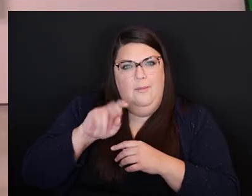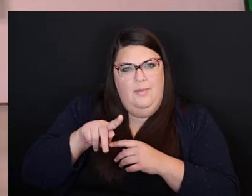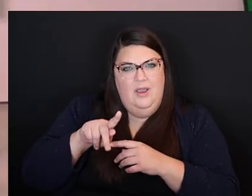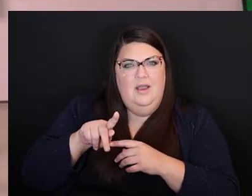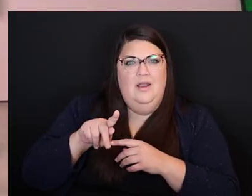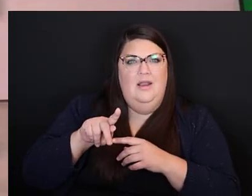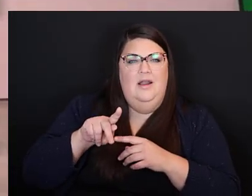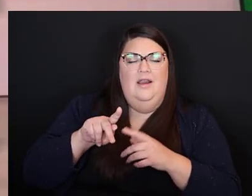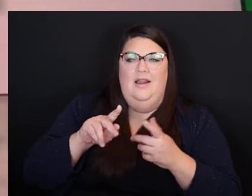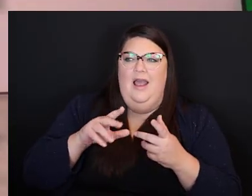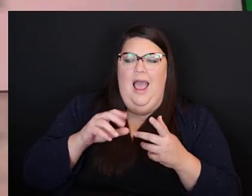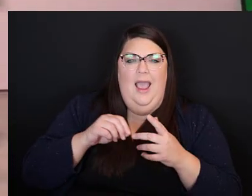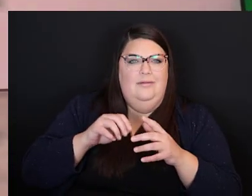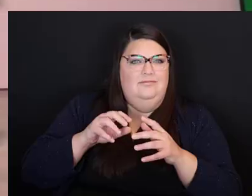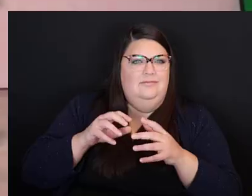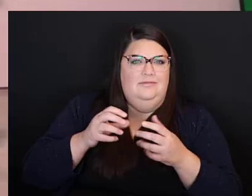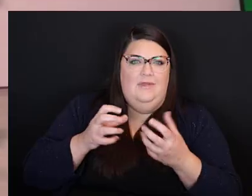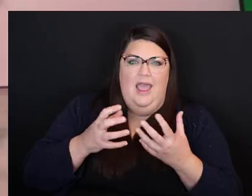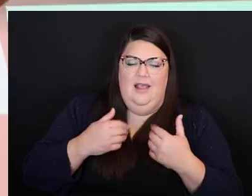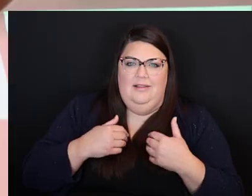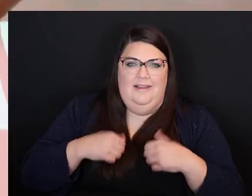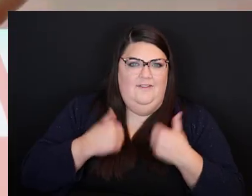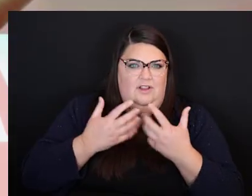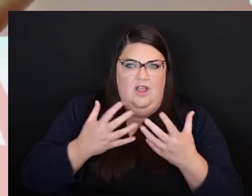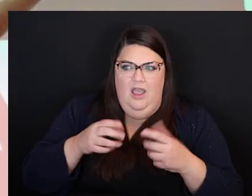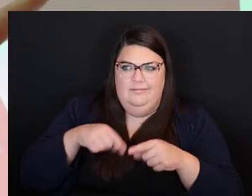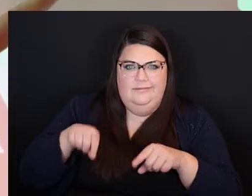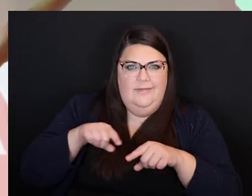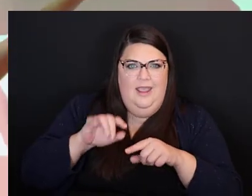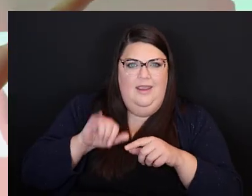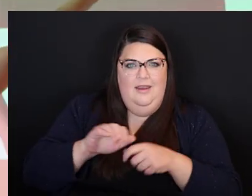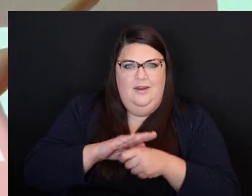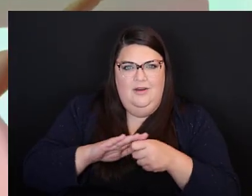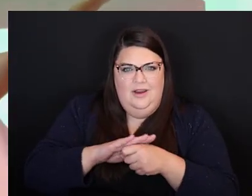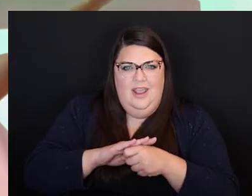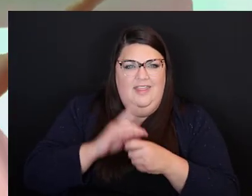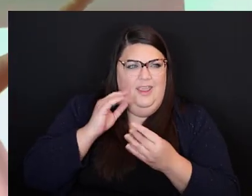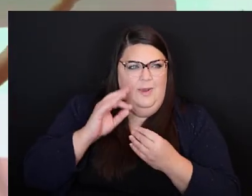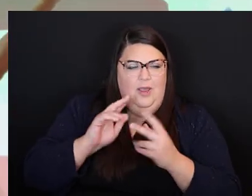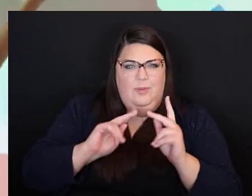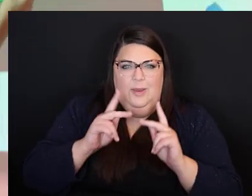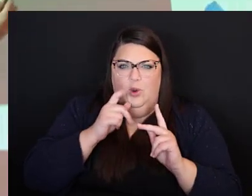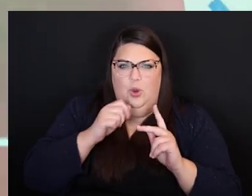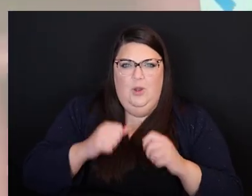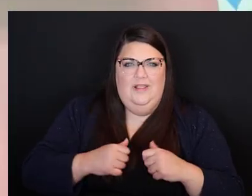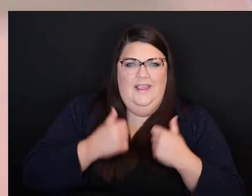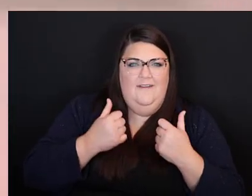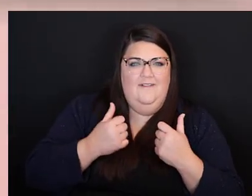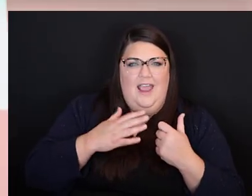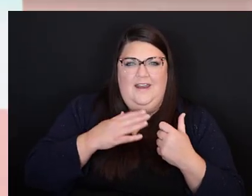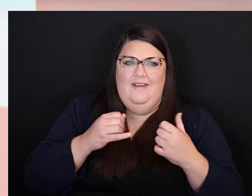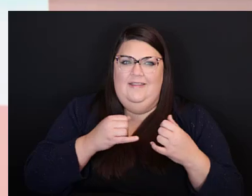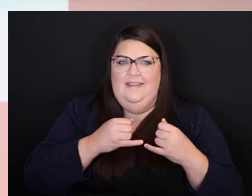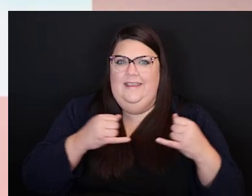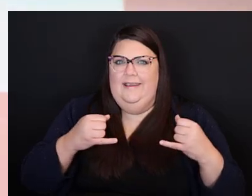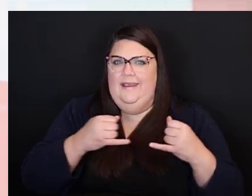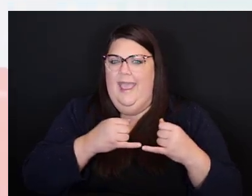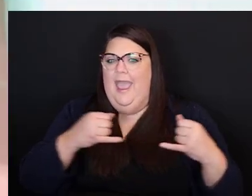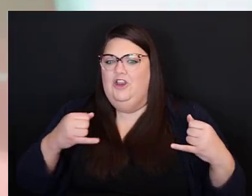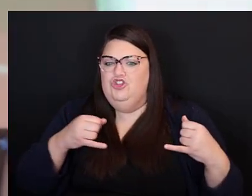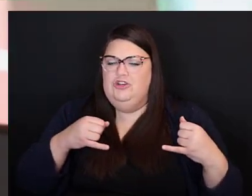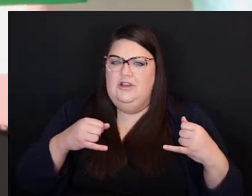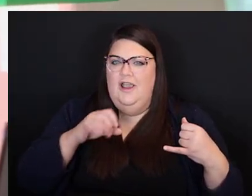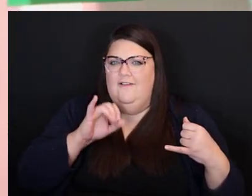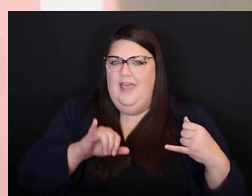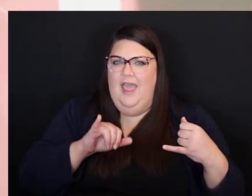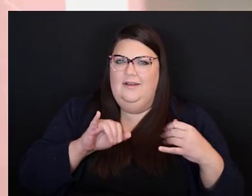family comes from. So I spent a lot of time in the swamp and near the swamp and thinking about people who make their lives at the edge of this kind of murky